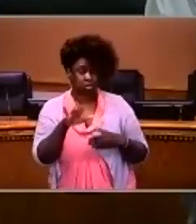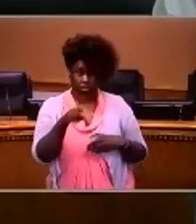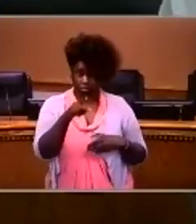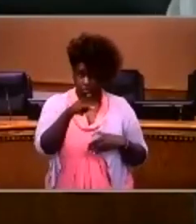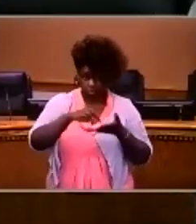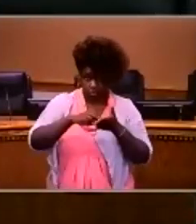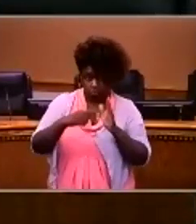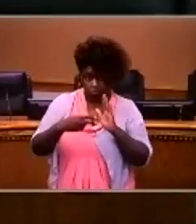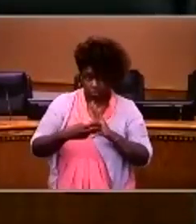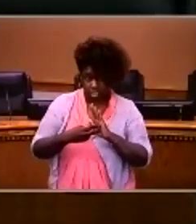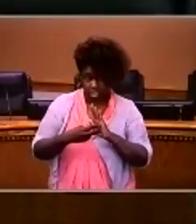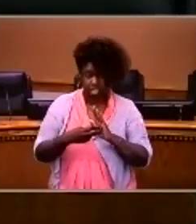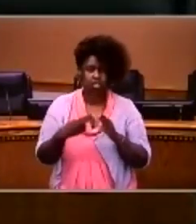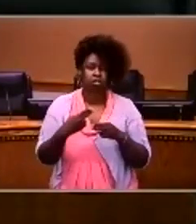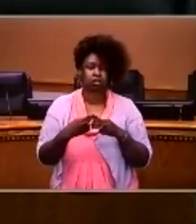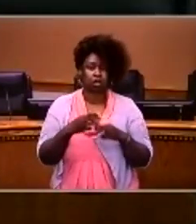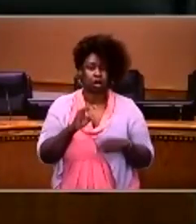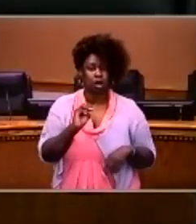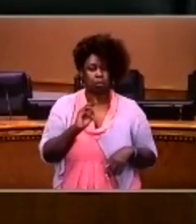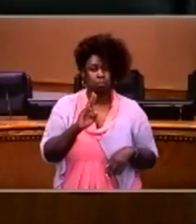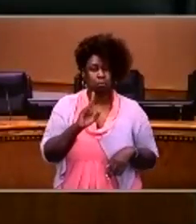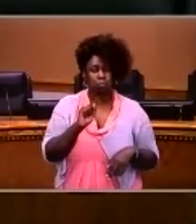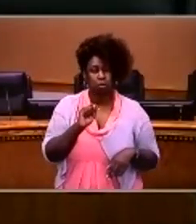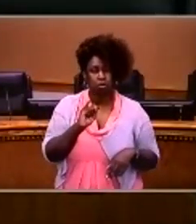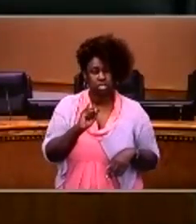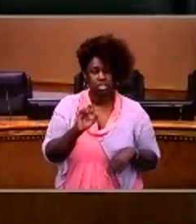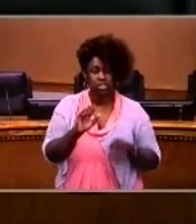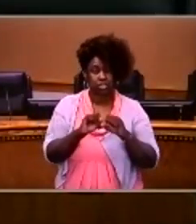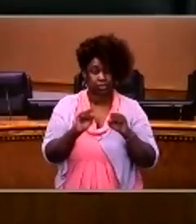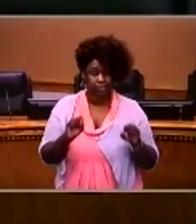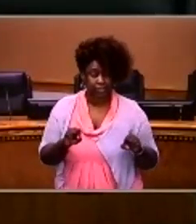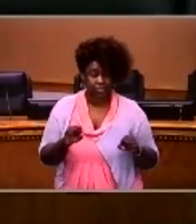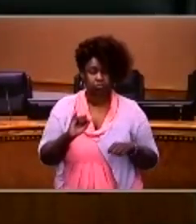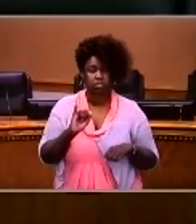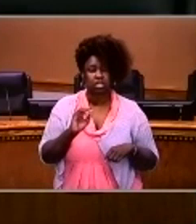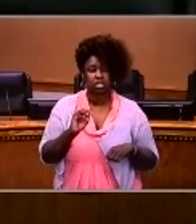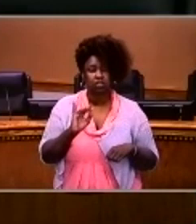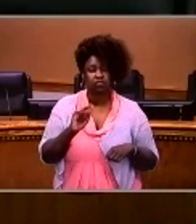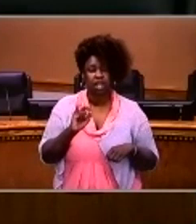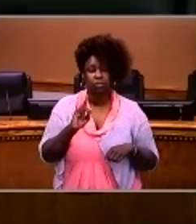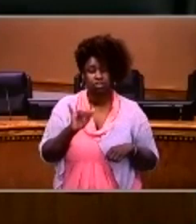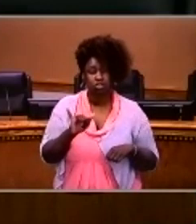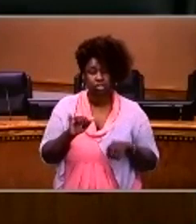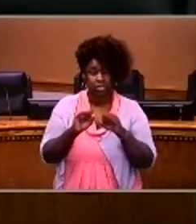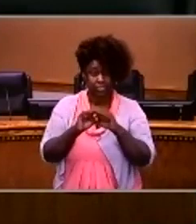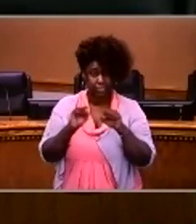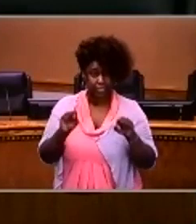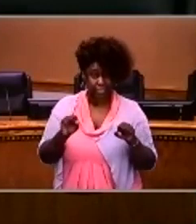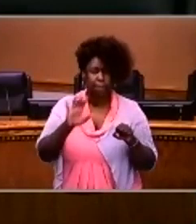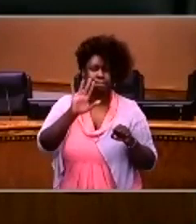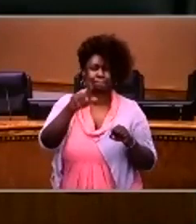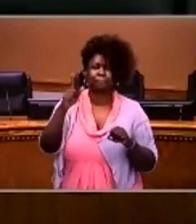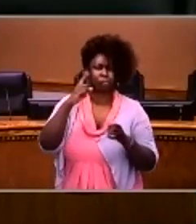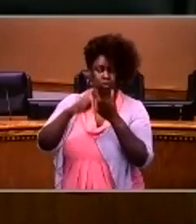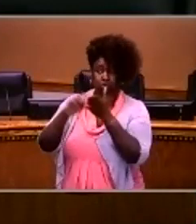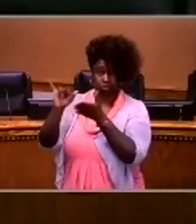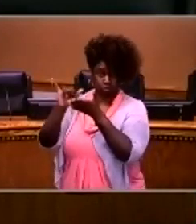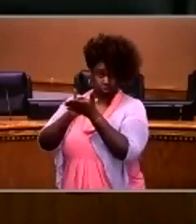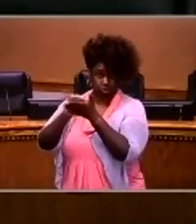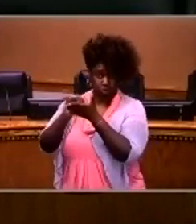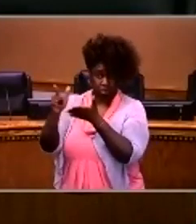multi-system inflammatory syndrome that's been reported. Many of these cases were in New York City. These involve young